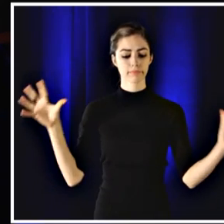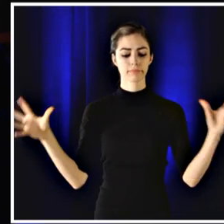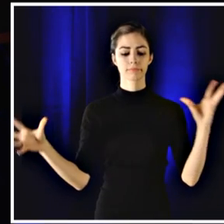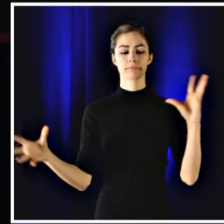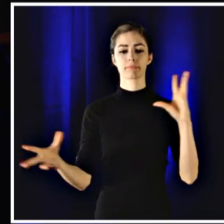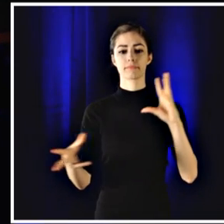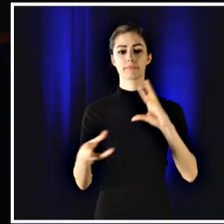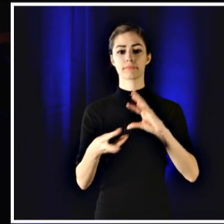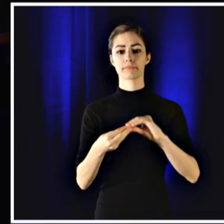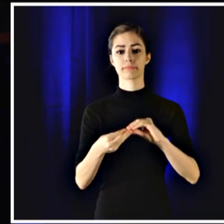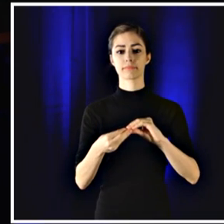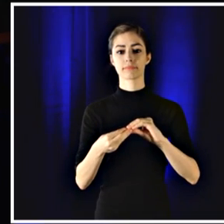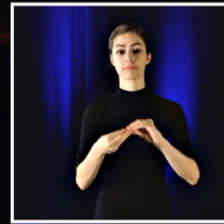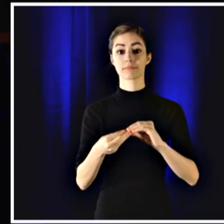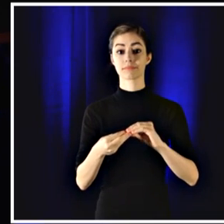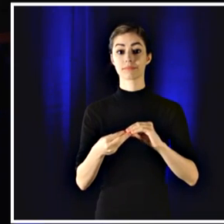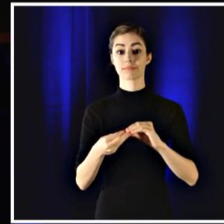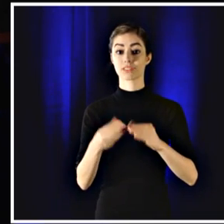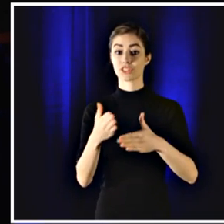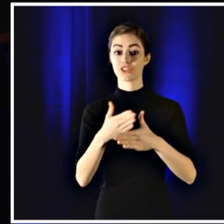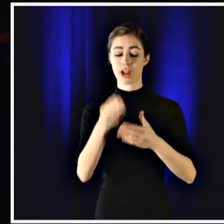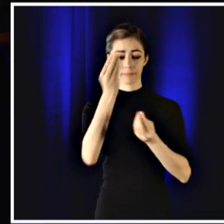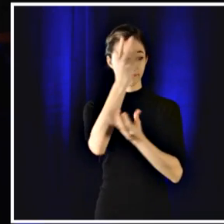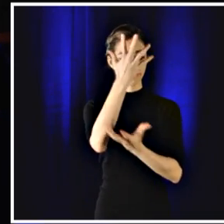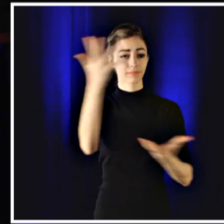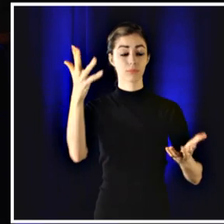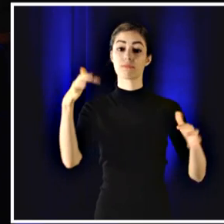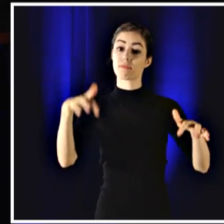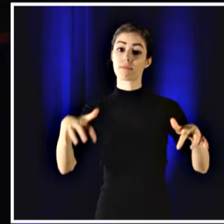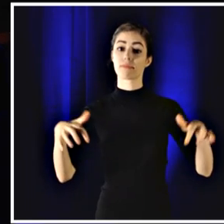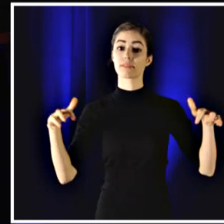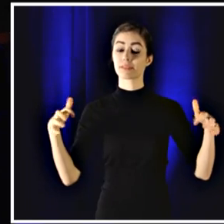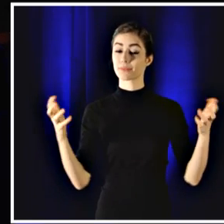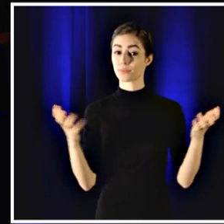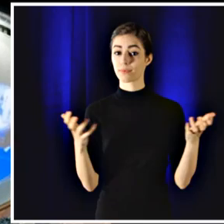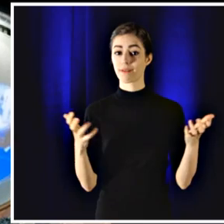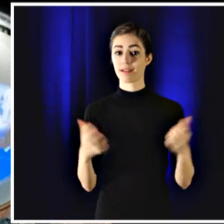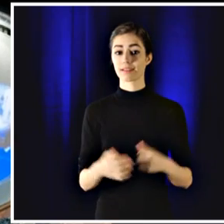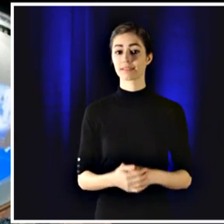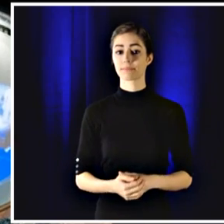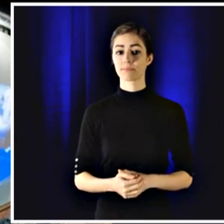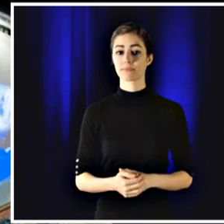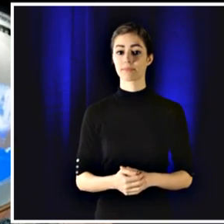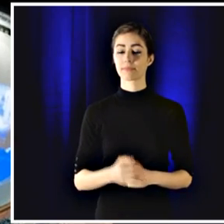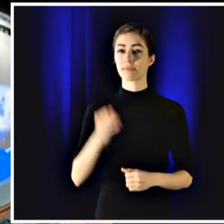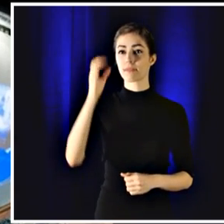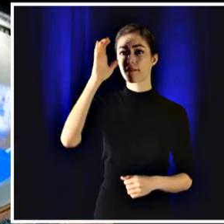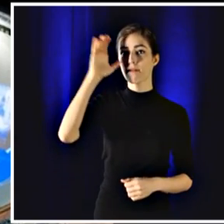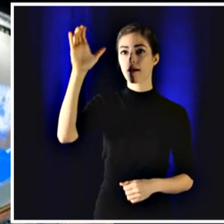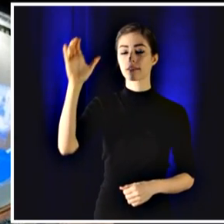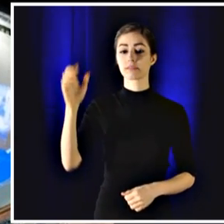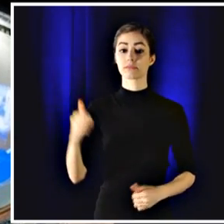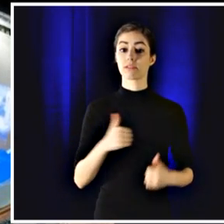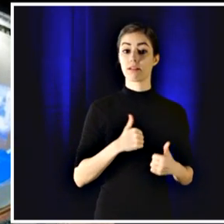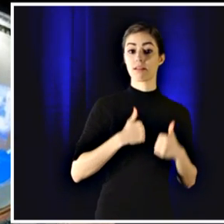together to share with the viewer the notion that the transition from life to